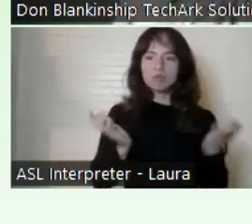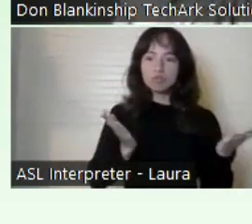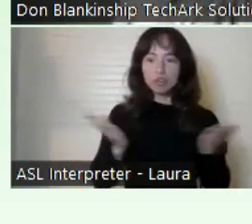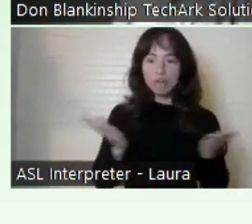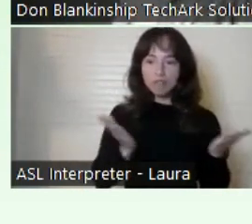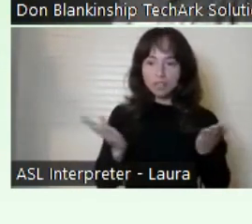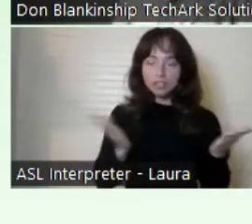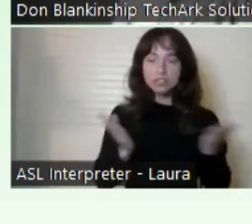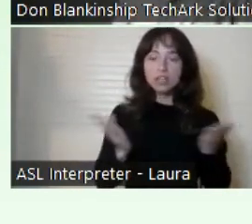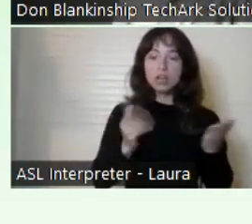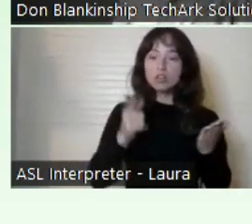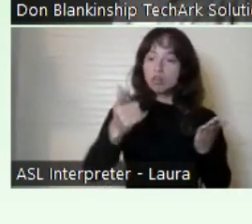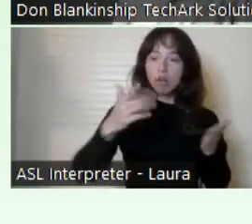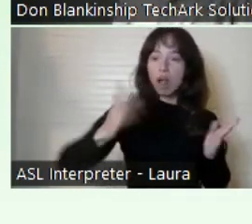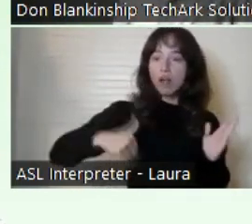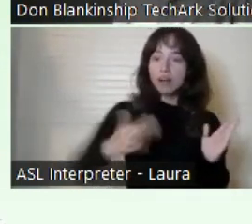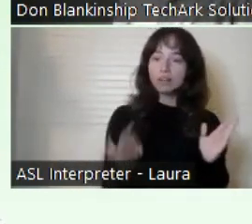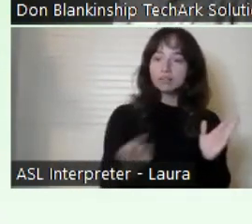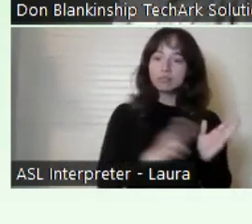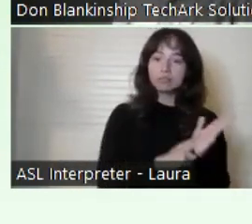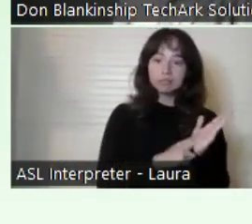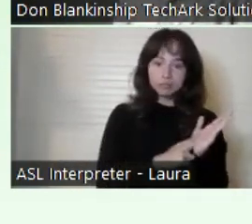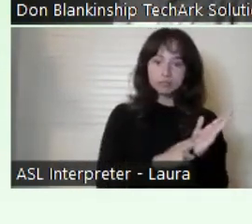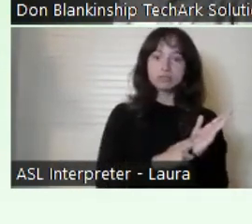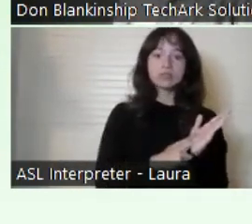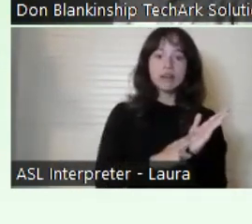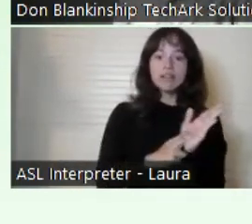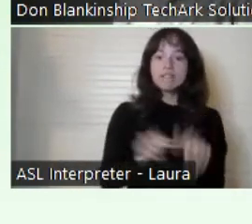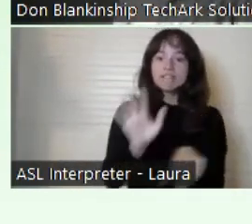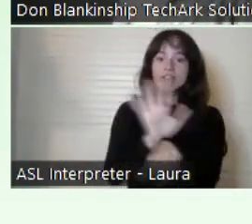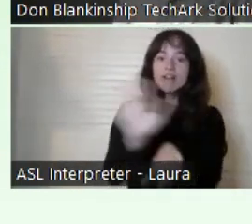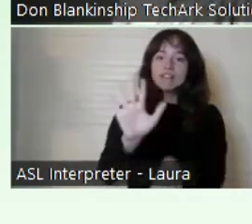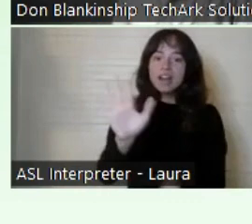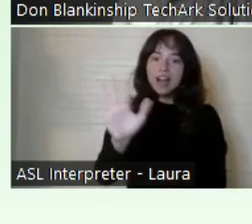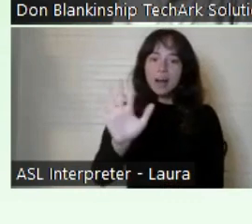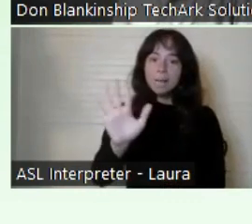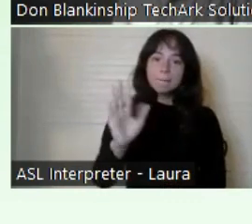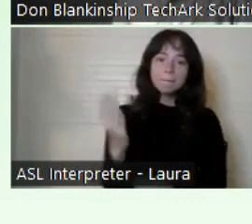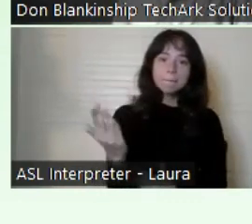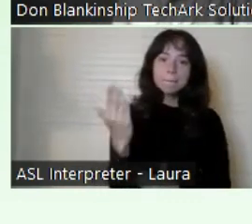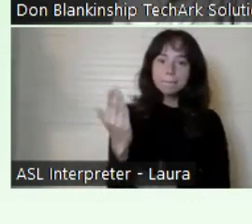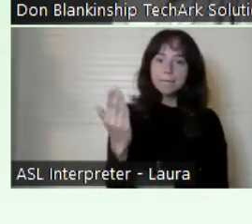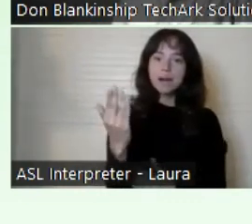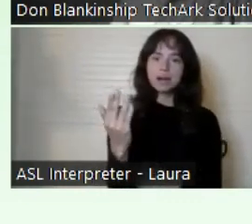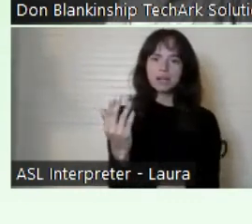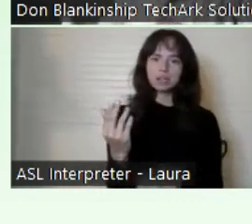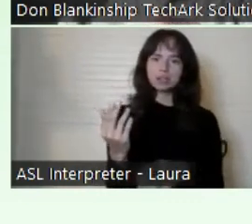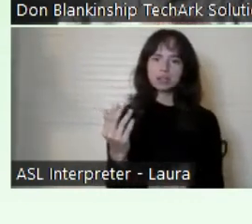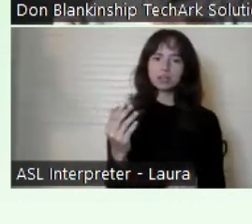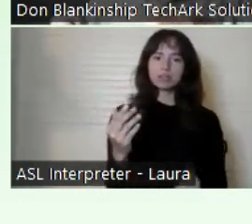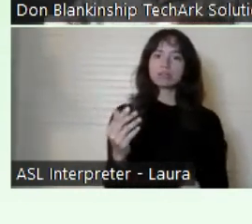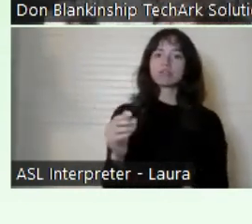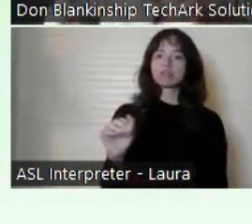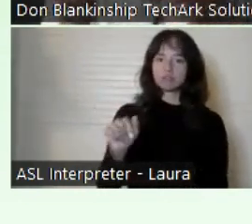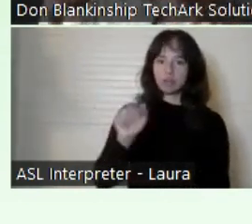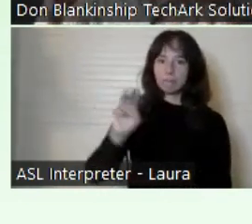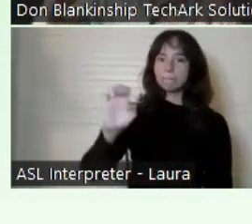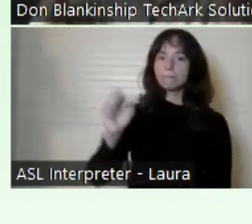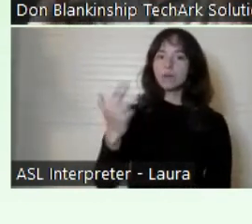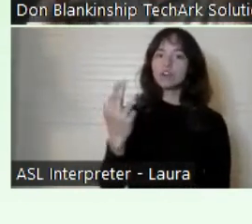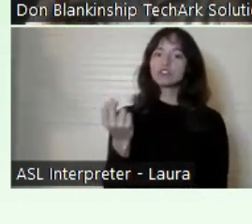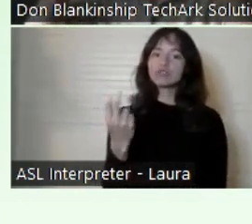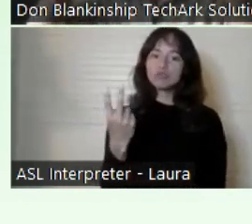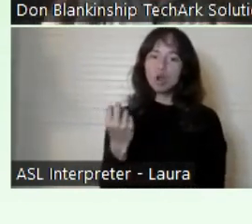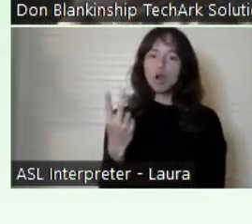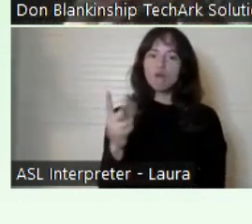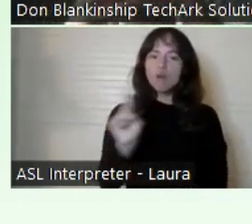signed up, it's Tuesday, March 12th, 1 p.m. Eastern. If you can't make it live, we always put the recording on YouTube. But if you would like to sign up